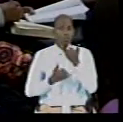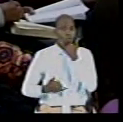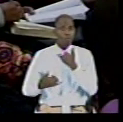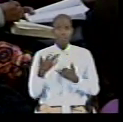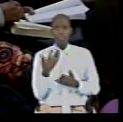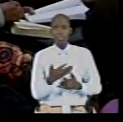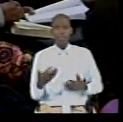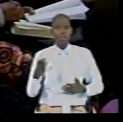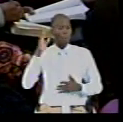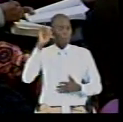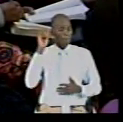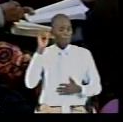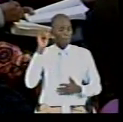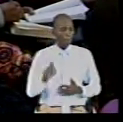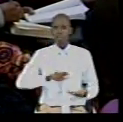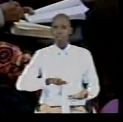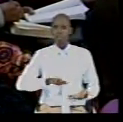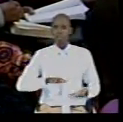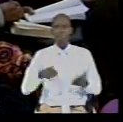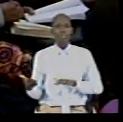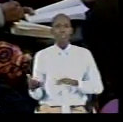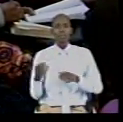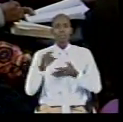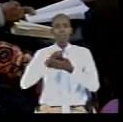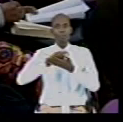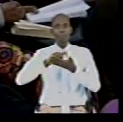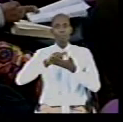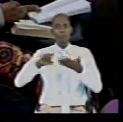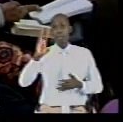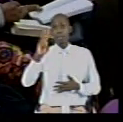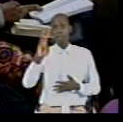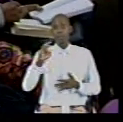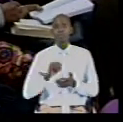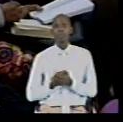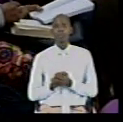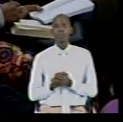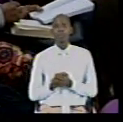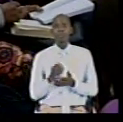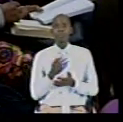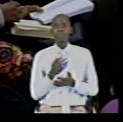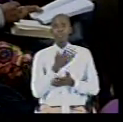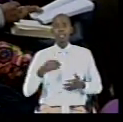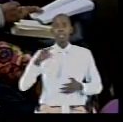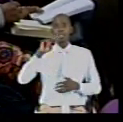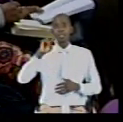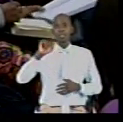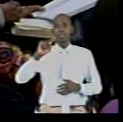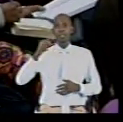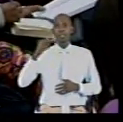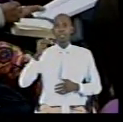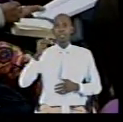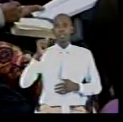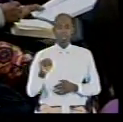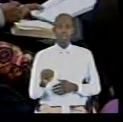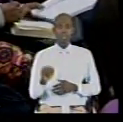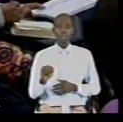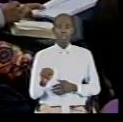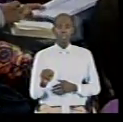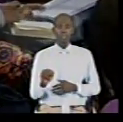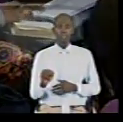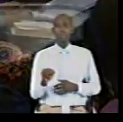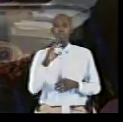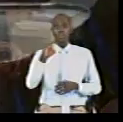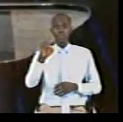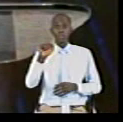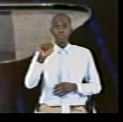surely die. Look at verse 6. And he said, and he shall restore the lamb